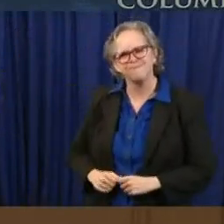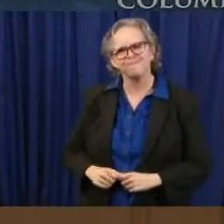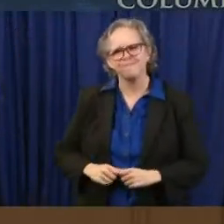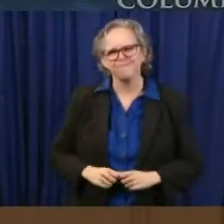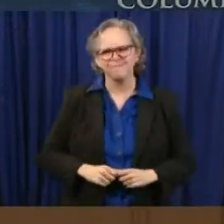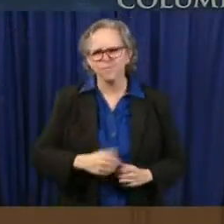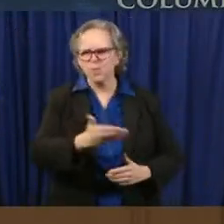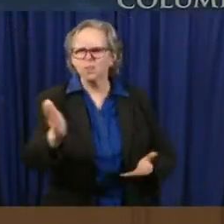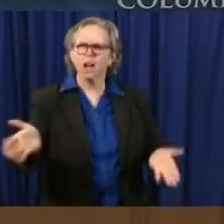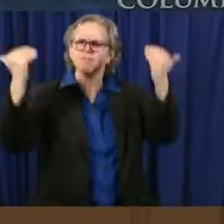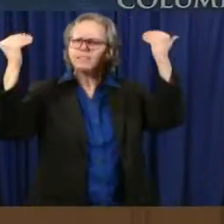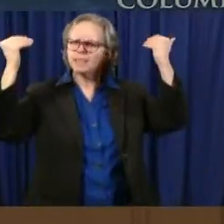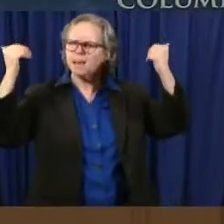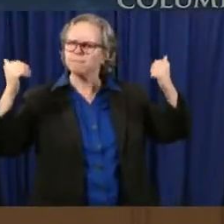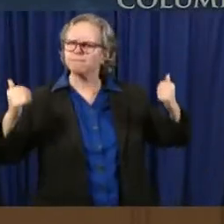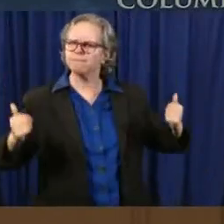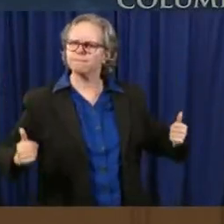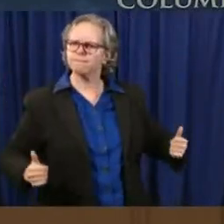We gotta rise up.